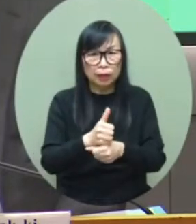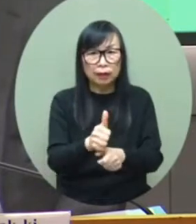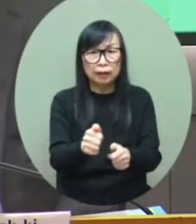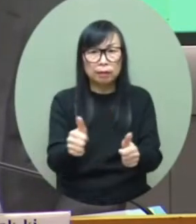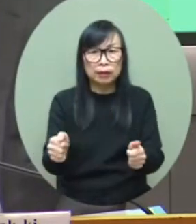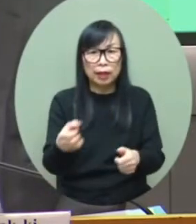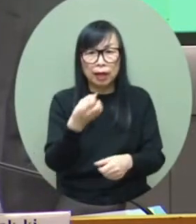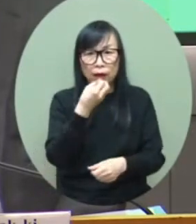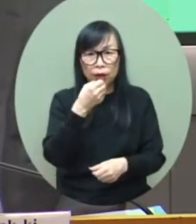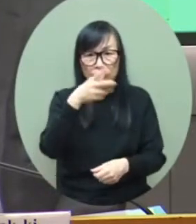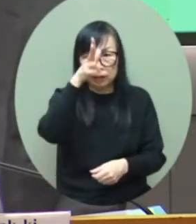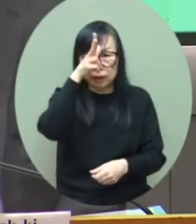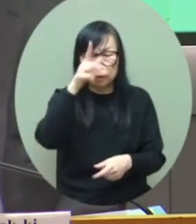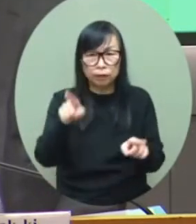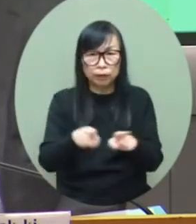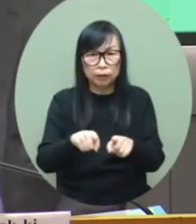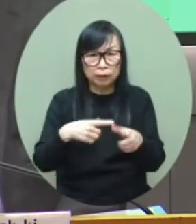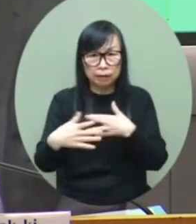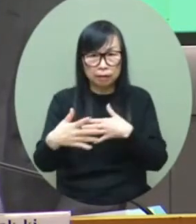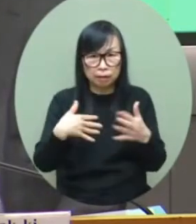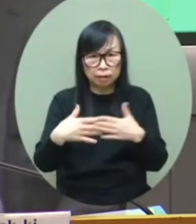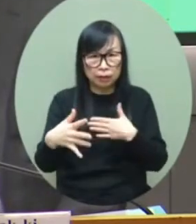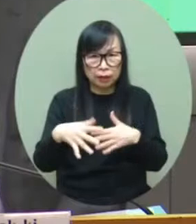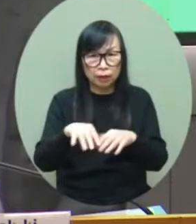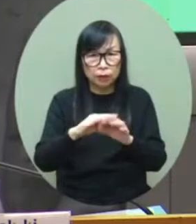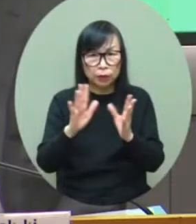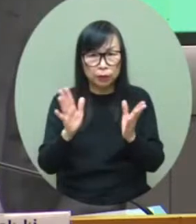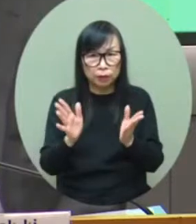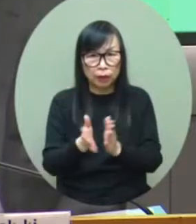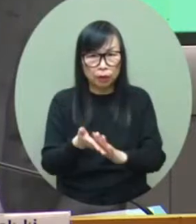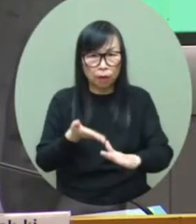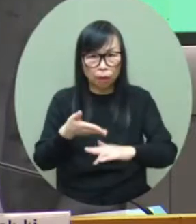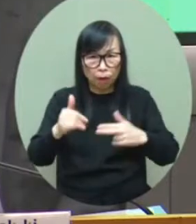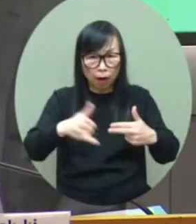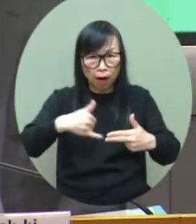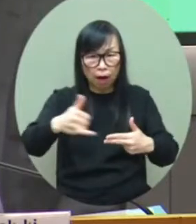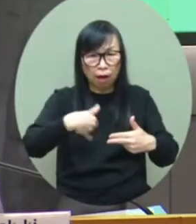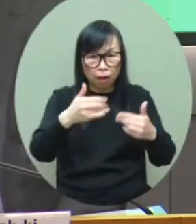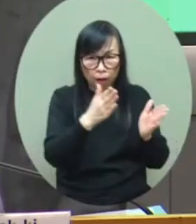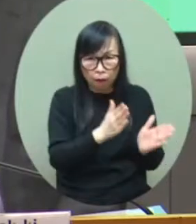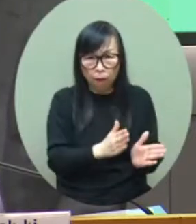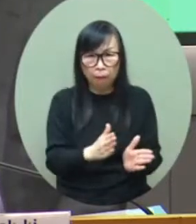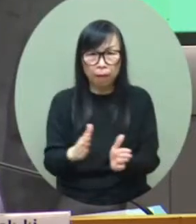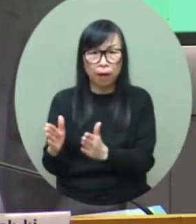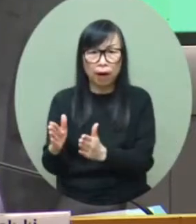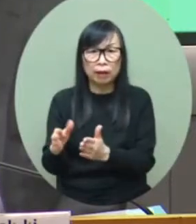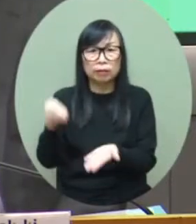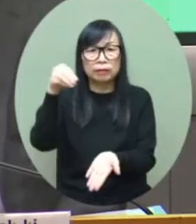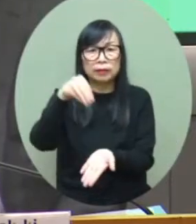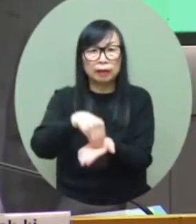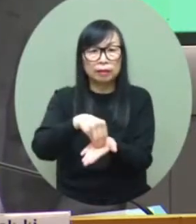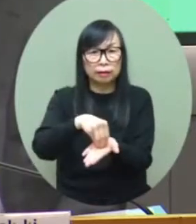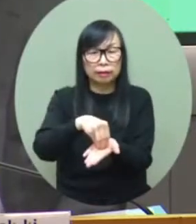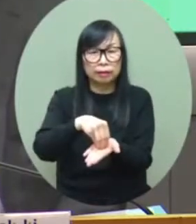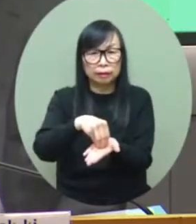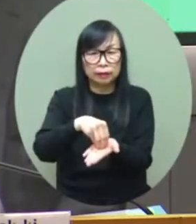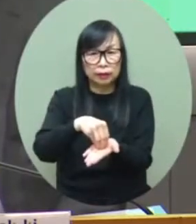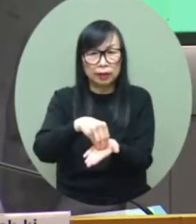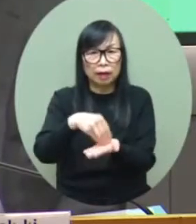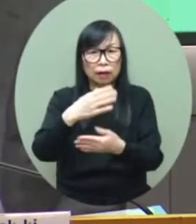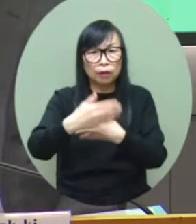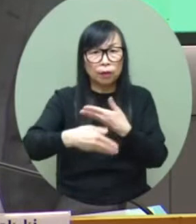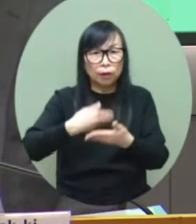their support and for doing much to prepare for the resumption of travel. I would also like to thank all colleagues at